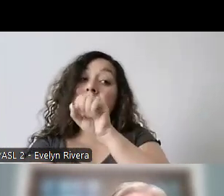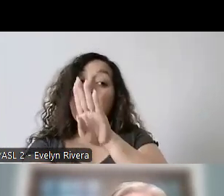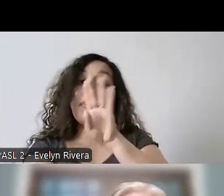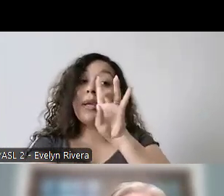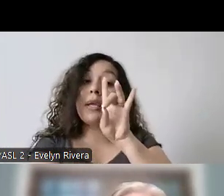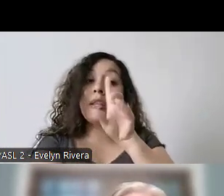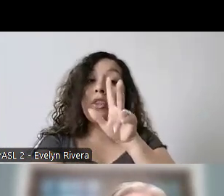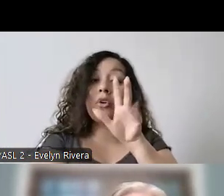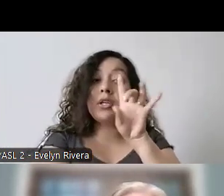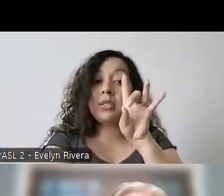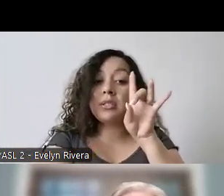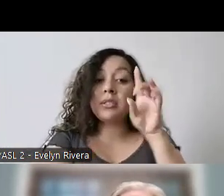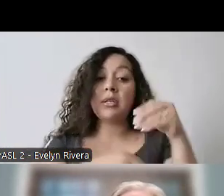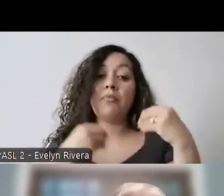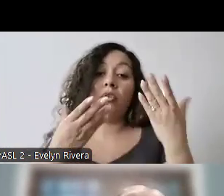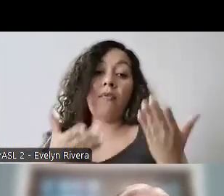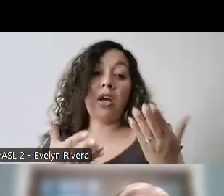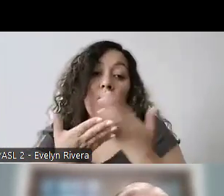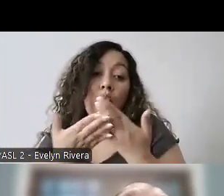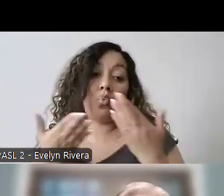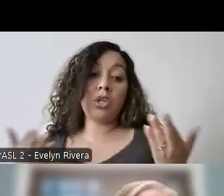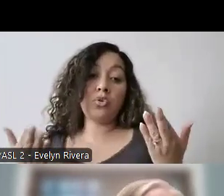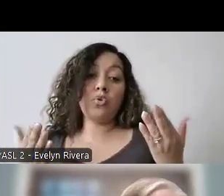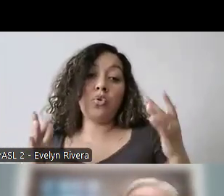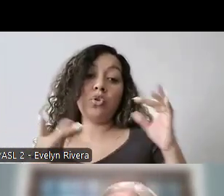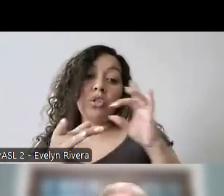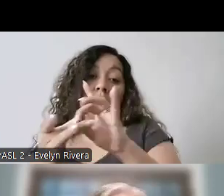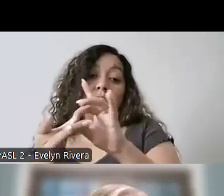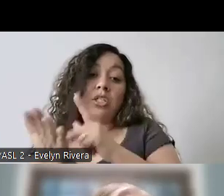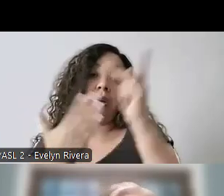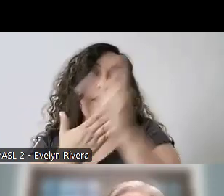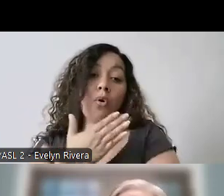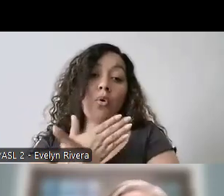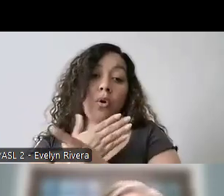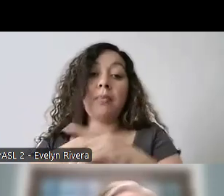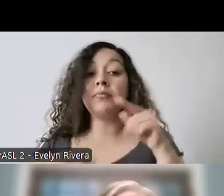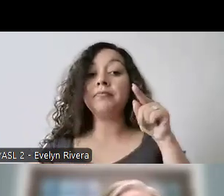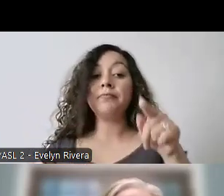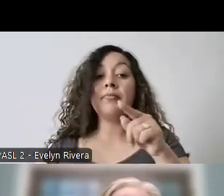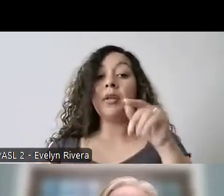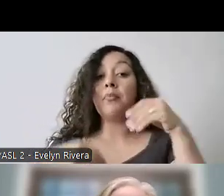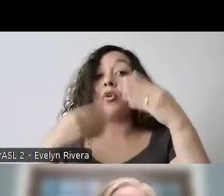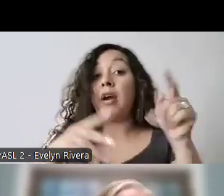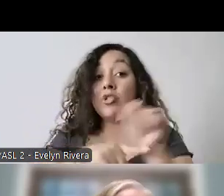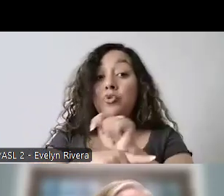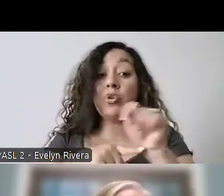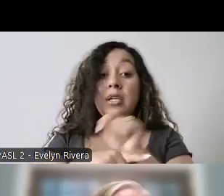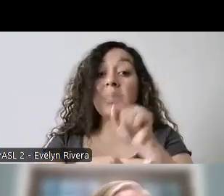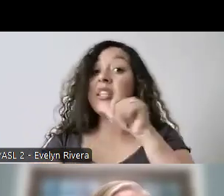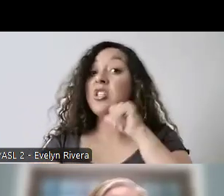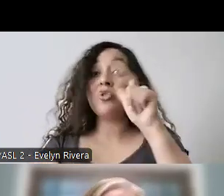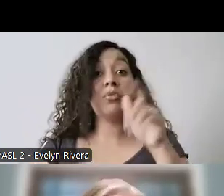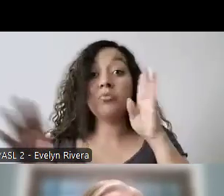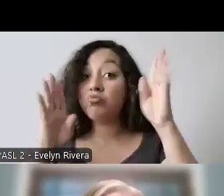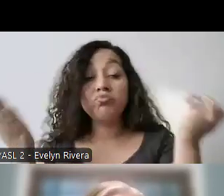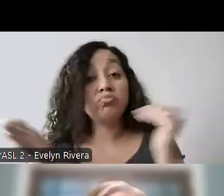Disability Resource Connection programs to provide this kind of training. They don't need to create it. They don't need to reinvent wheels. This